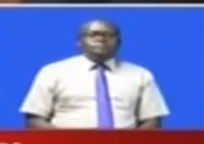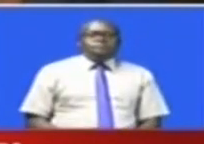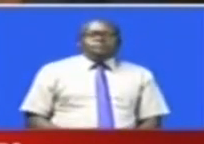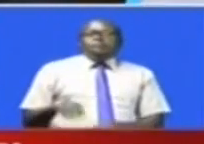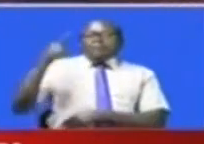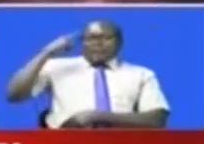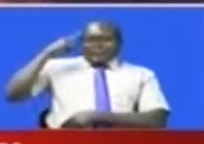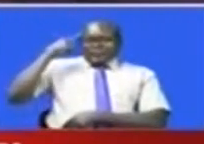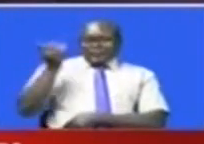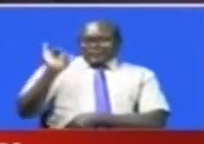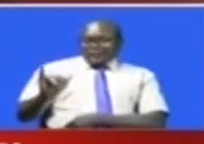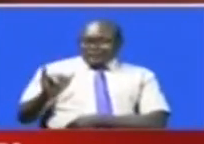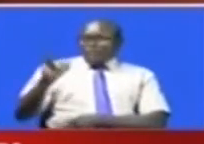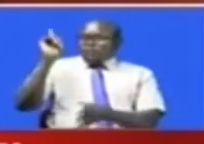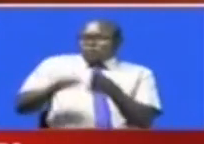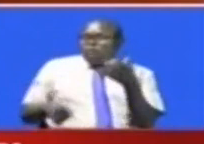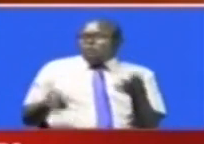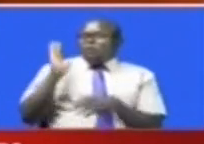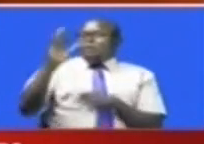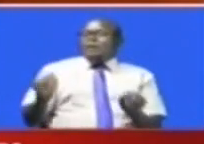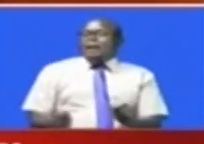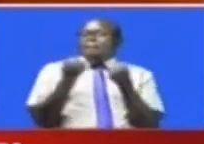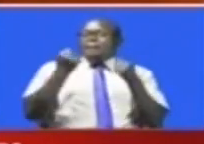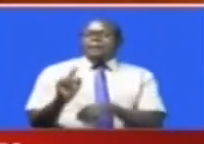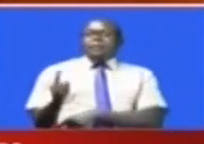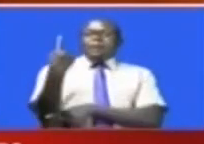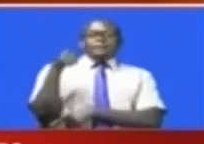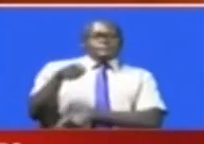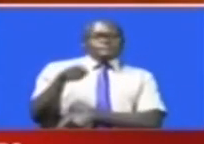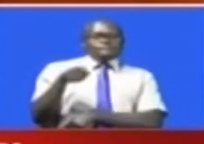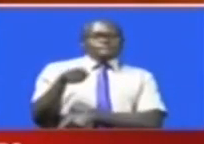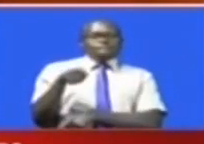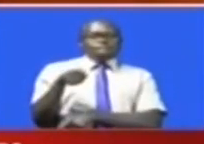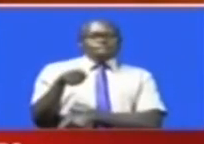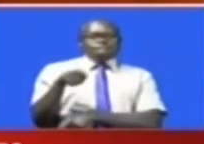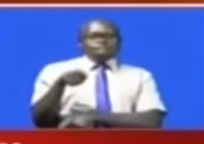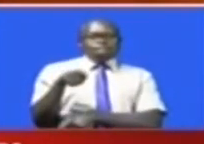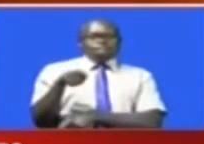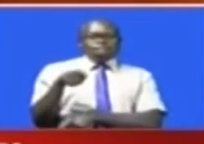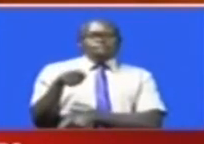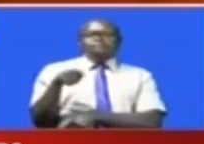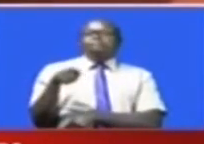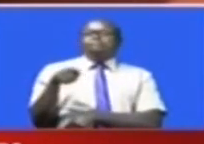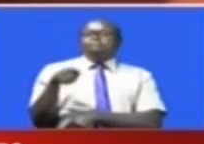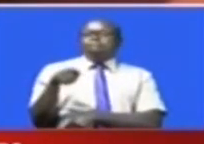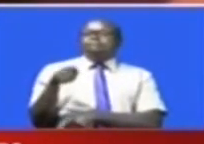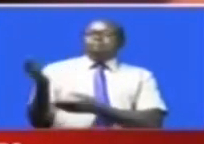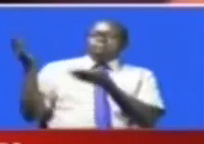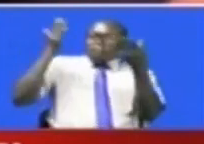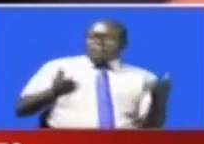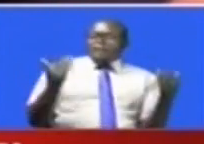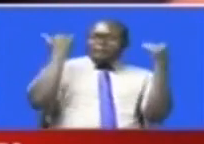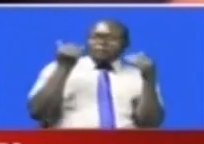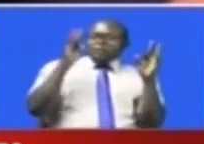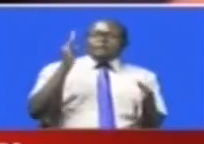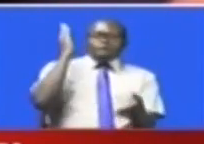I think that is what will happen once he is in court, once he's arraigned, if at all it